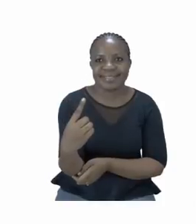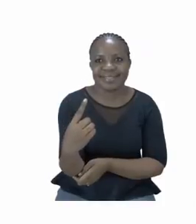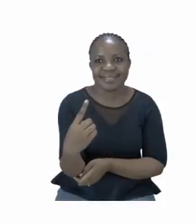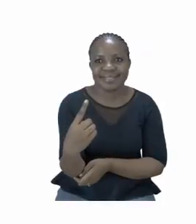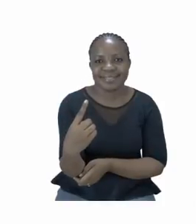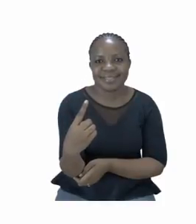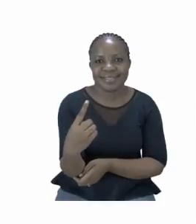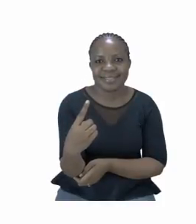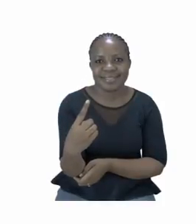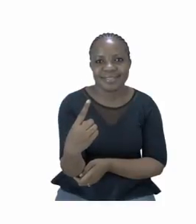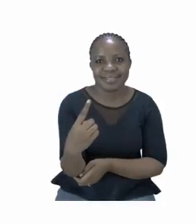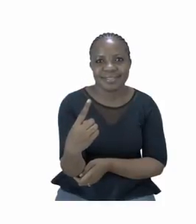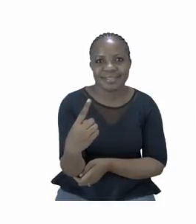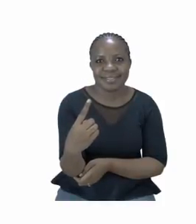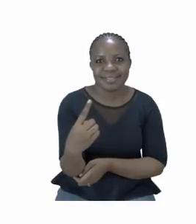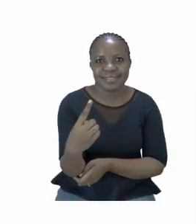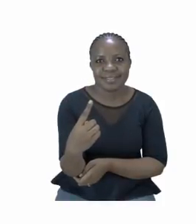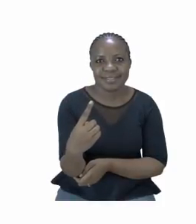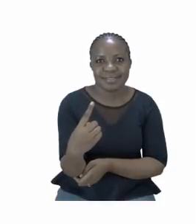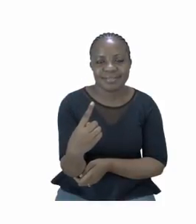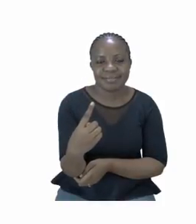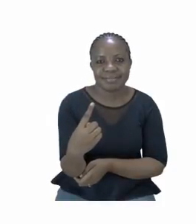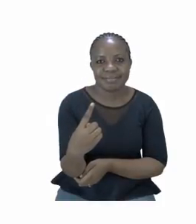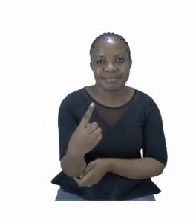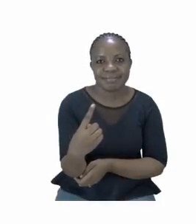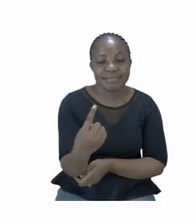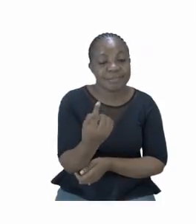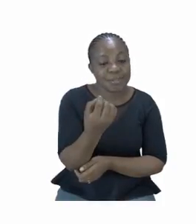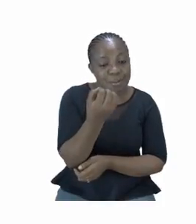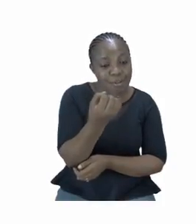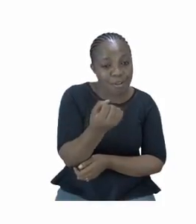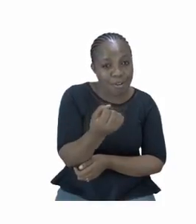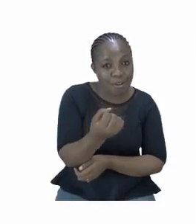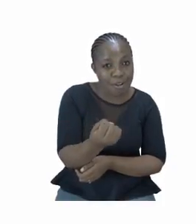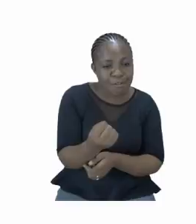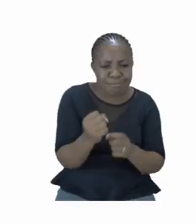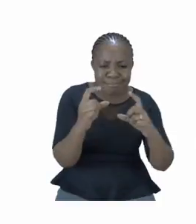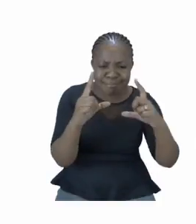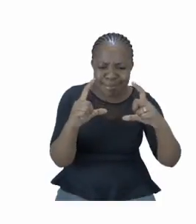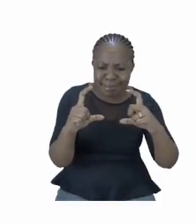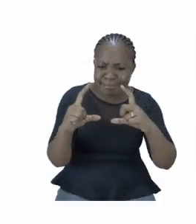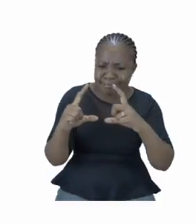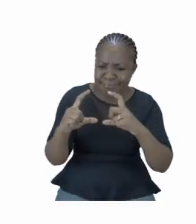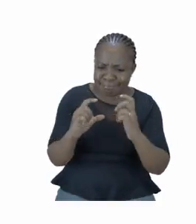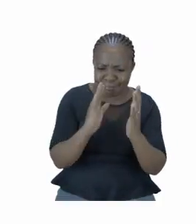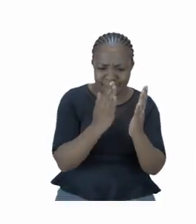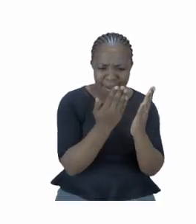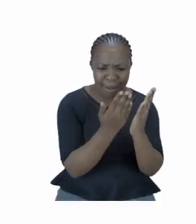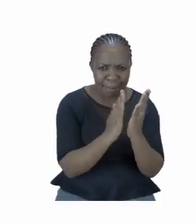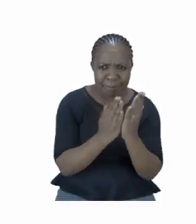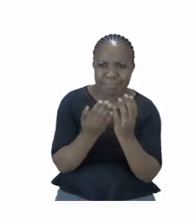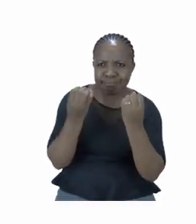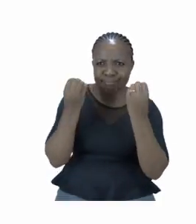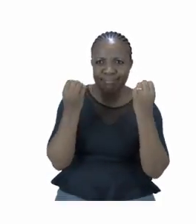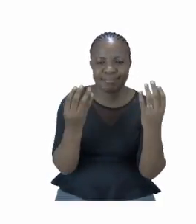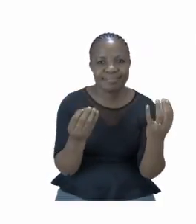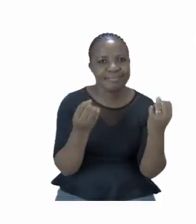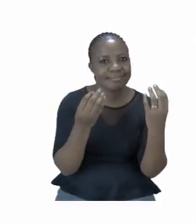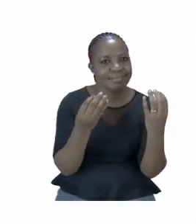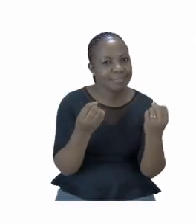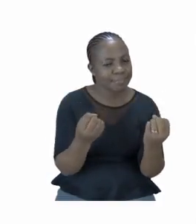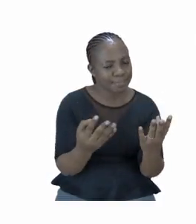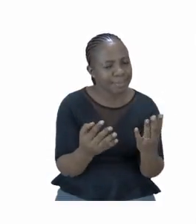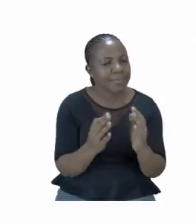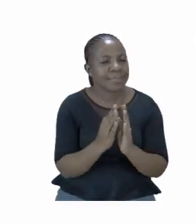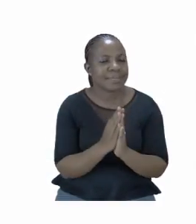page 21, we can see that we have lots of pictures, but each picture is saying something to